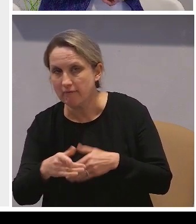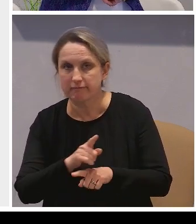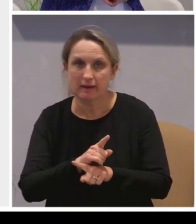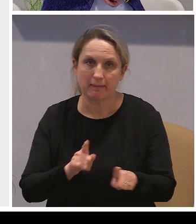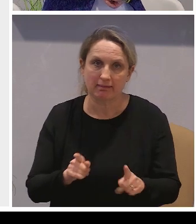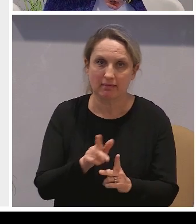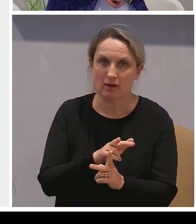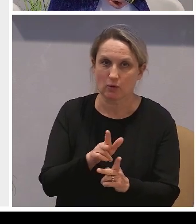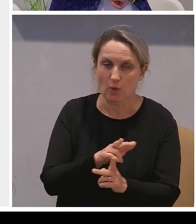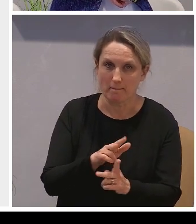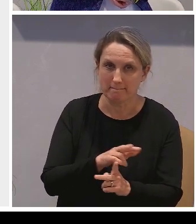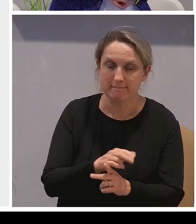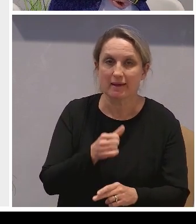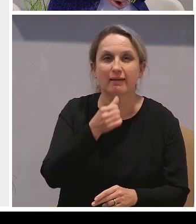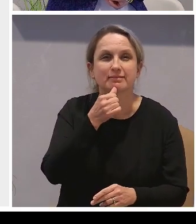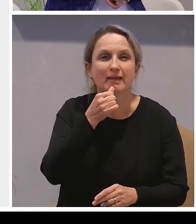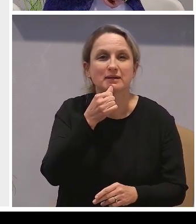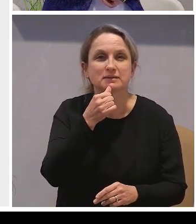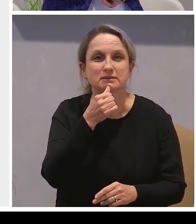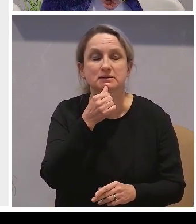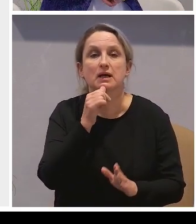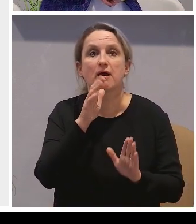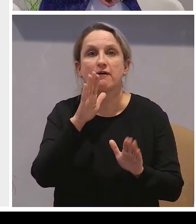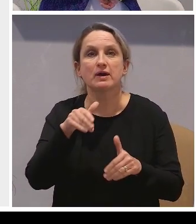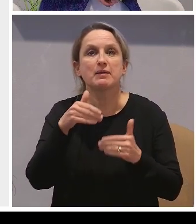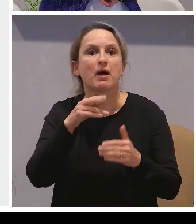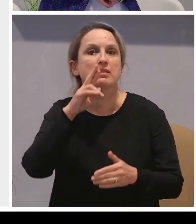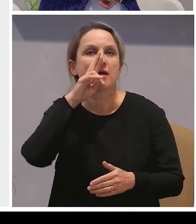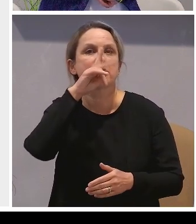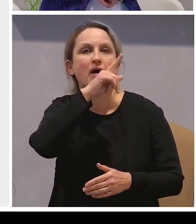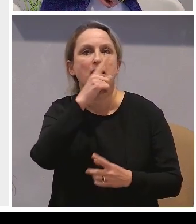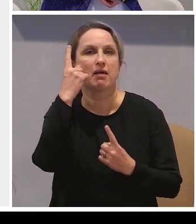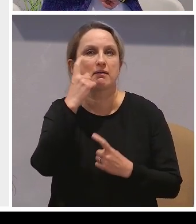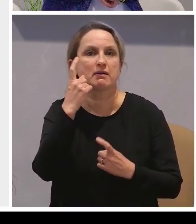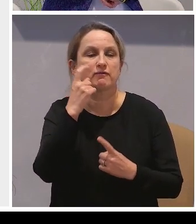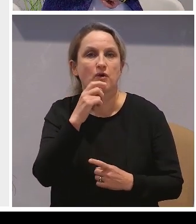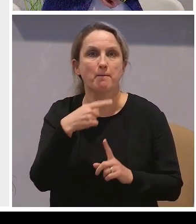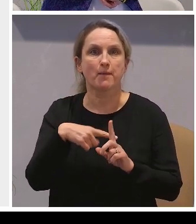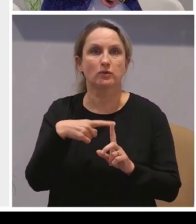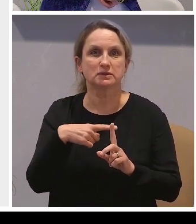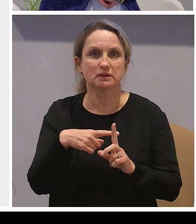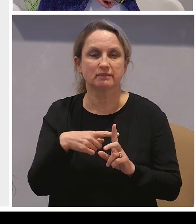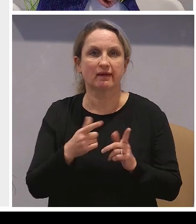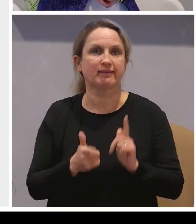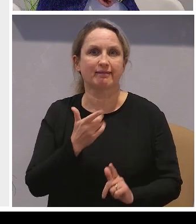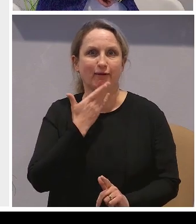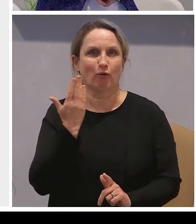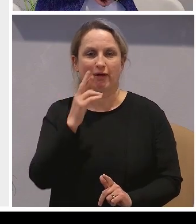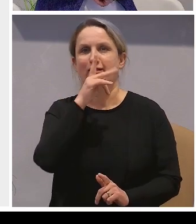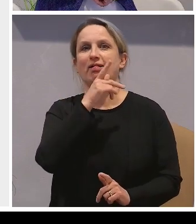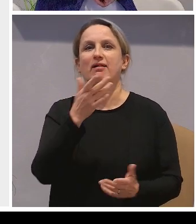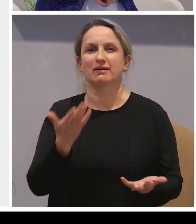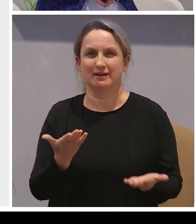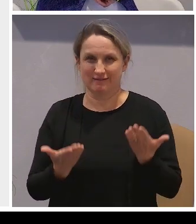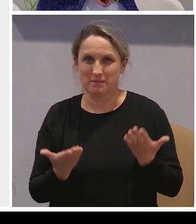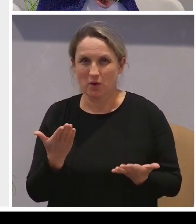to Ja see decide whether NIPT-i to test continue with the võib anda pregnancy ka or not. valepositiivseid The NIPT test has a high tulemusi, rate mille of false tõttu